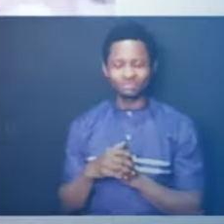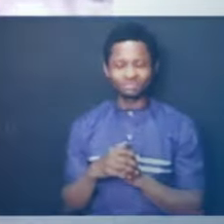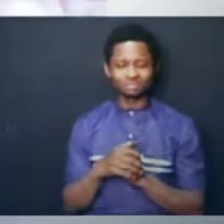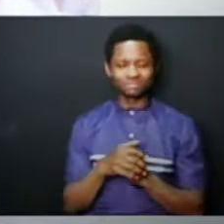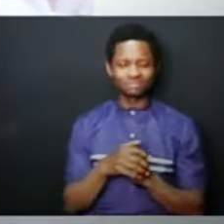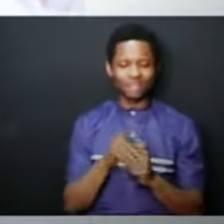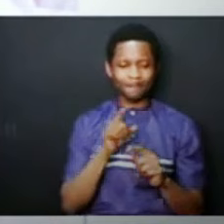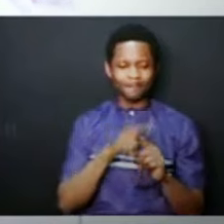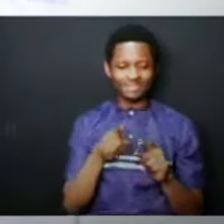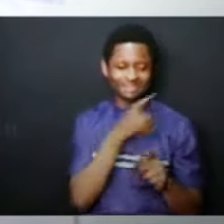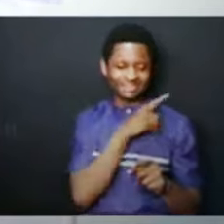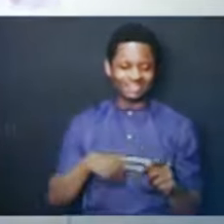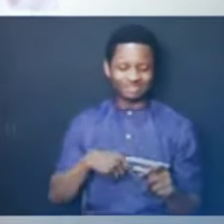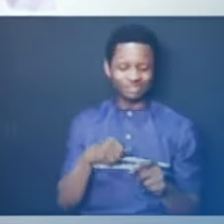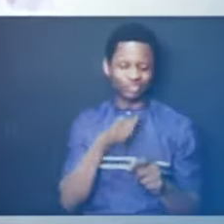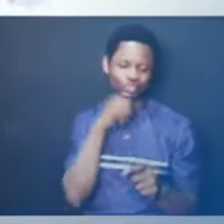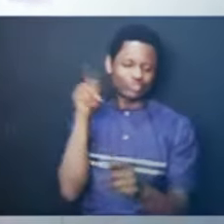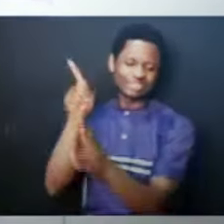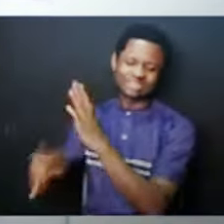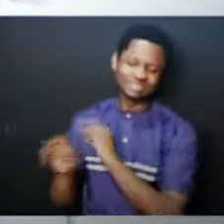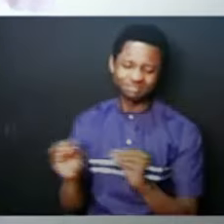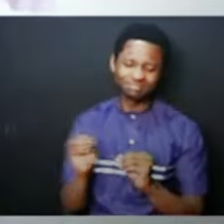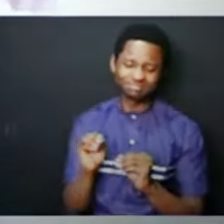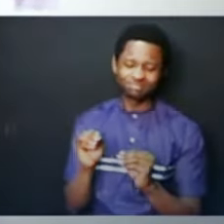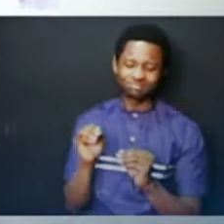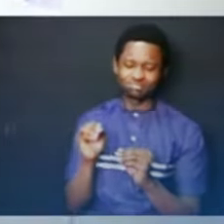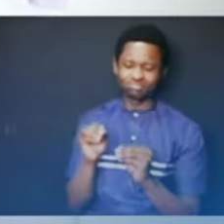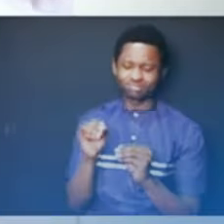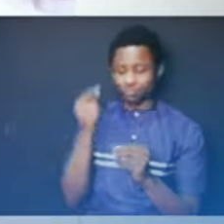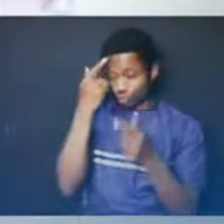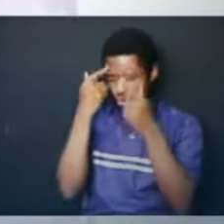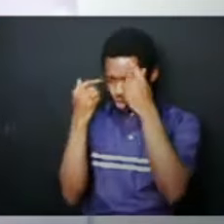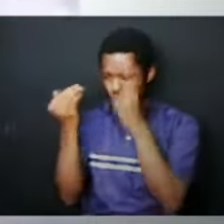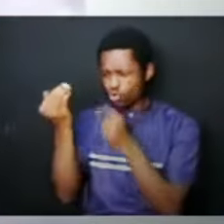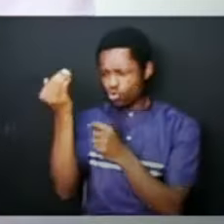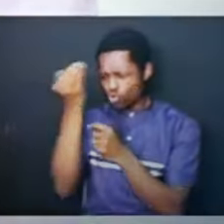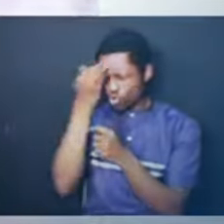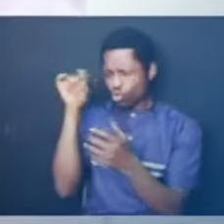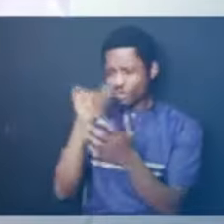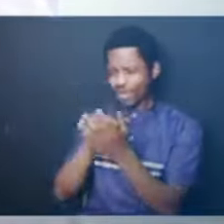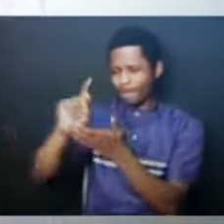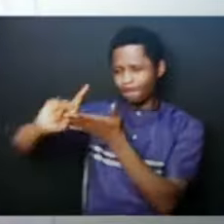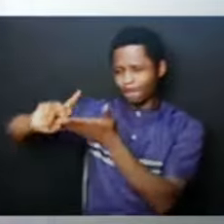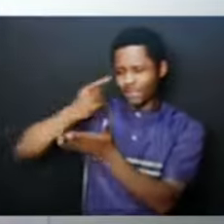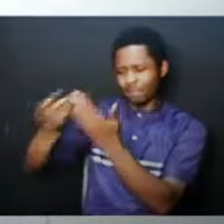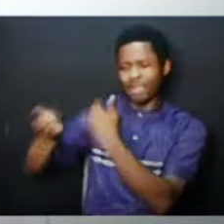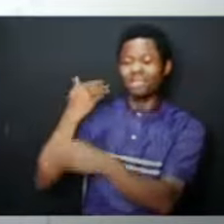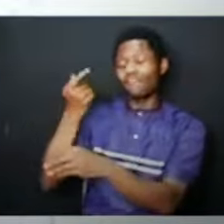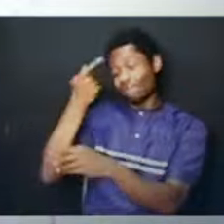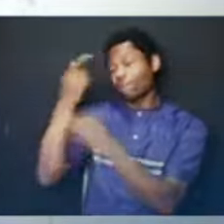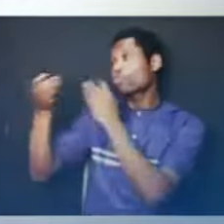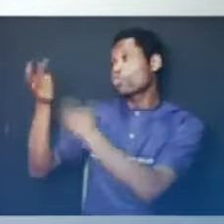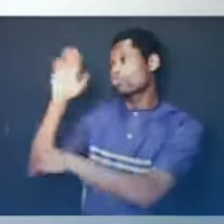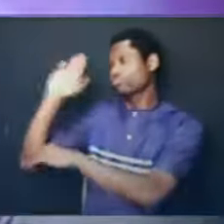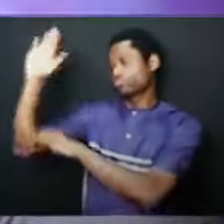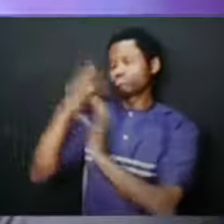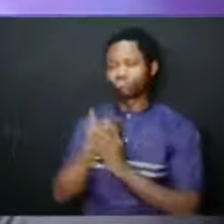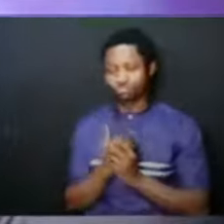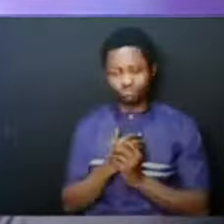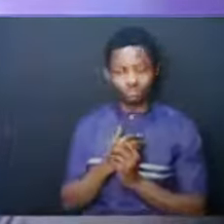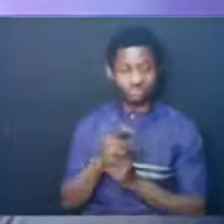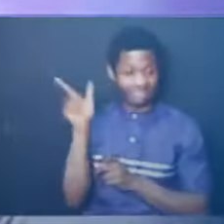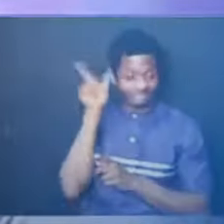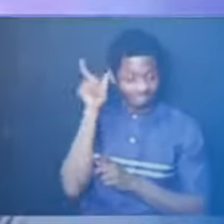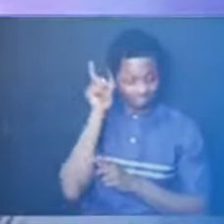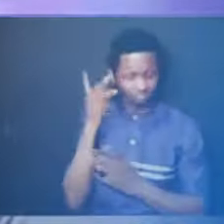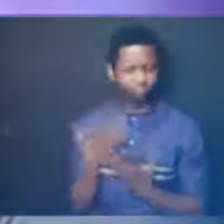amma wan sorry entia Saul. Na Saul sorry free obodanimu esimu ko ne kwan so. Now please listen to me. Adofunum umi entie. Many